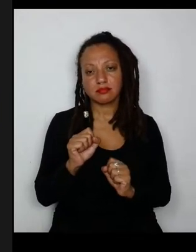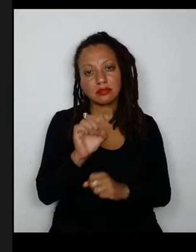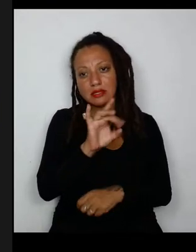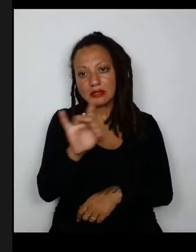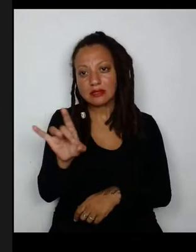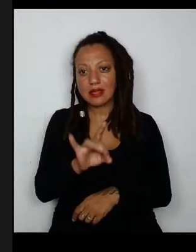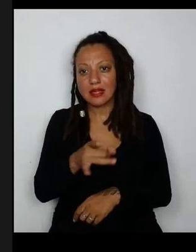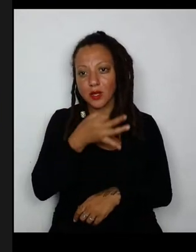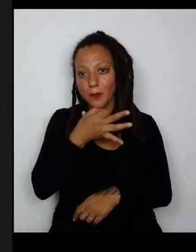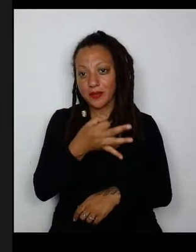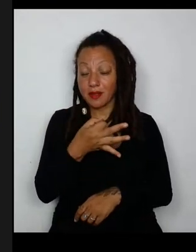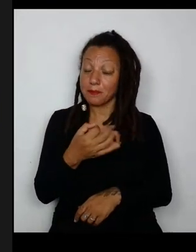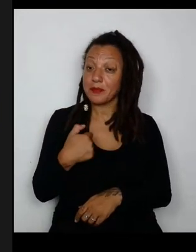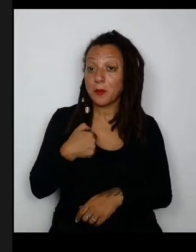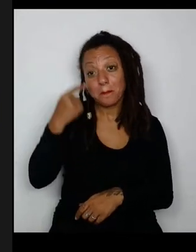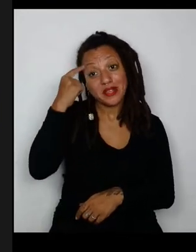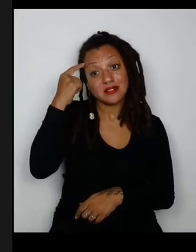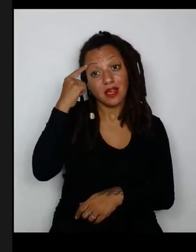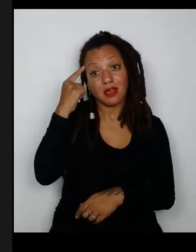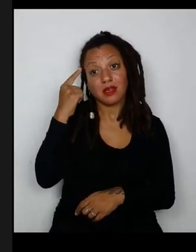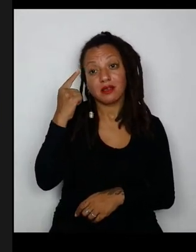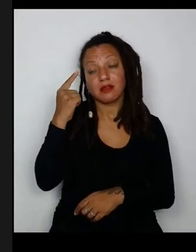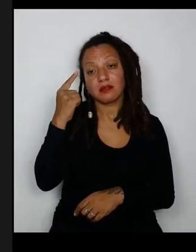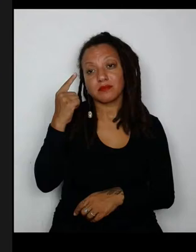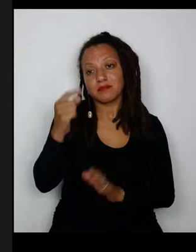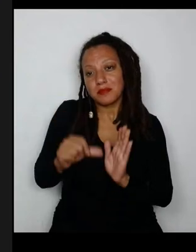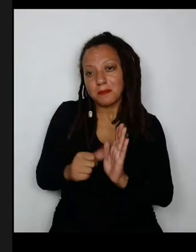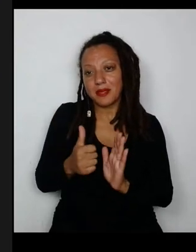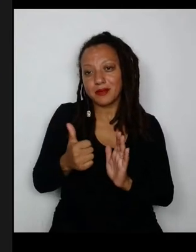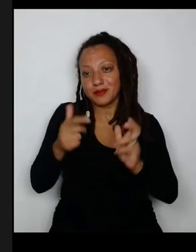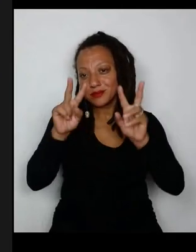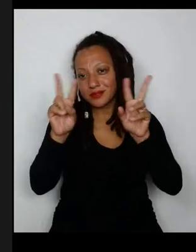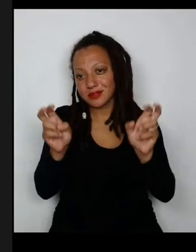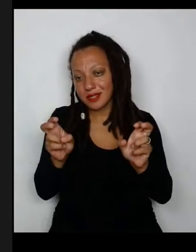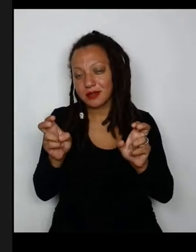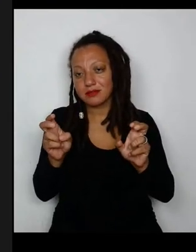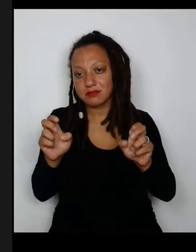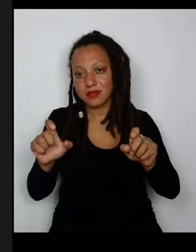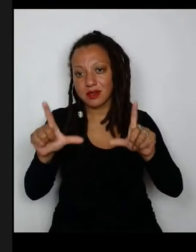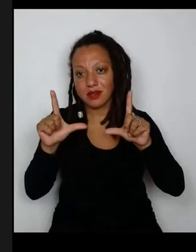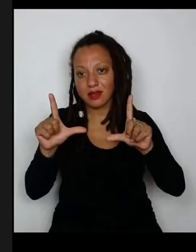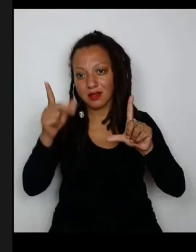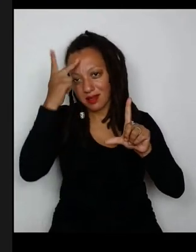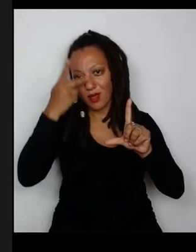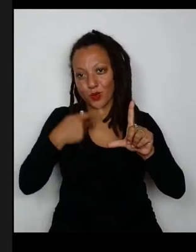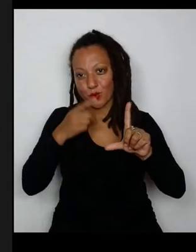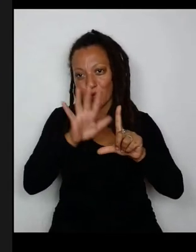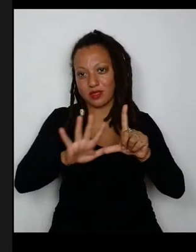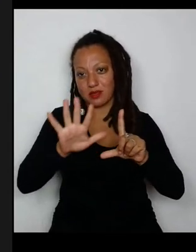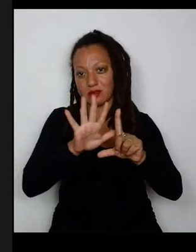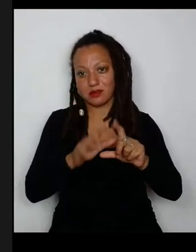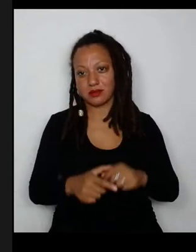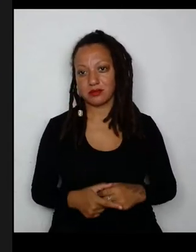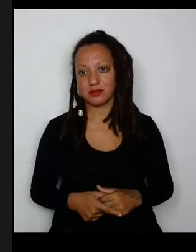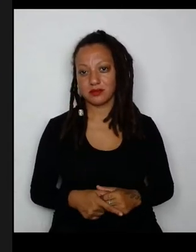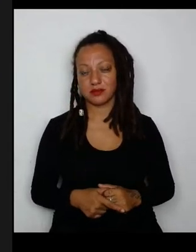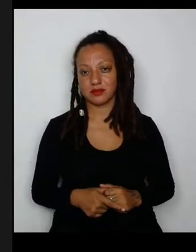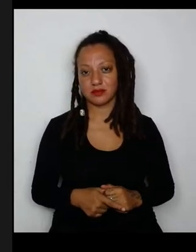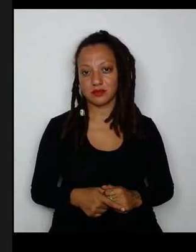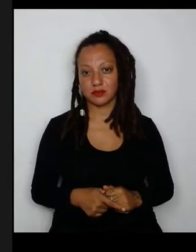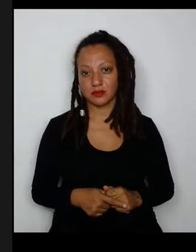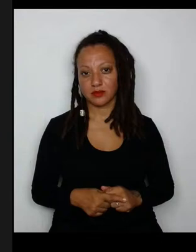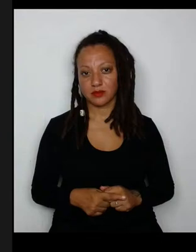well and we can always think about his self-portraits as backdrops to answer the question